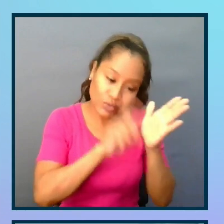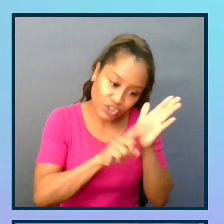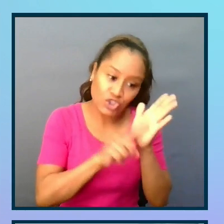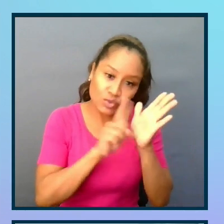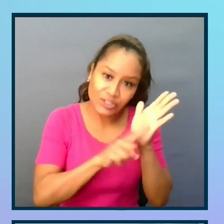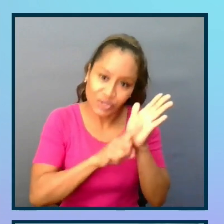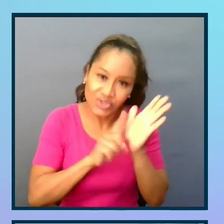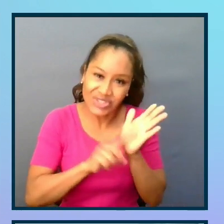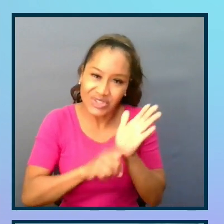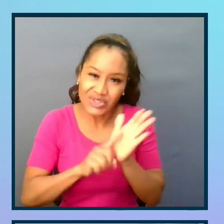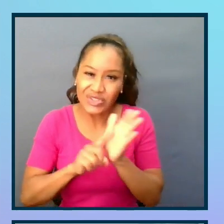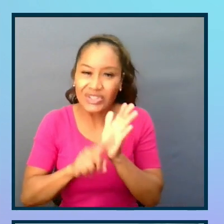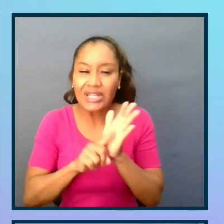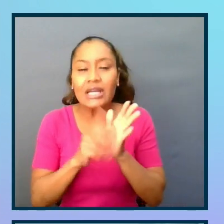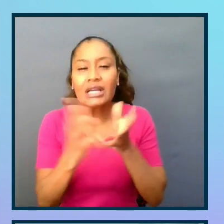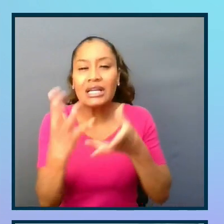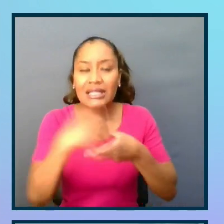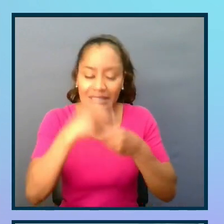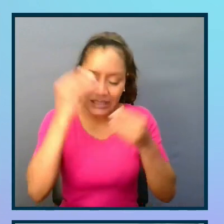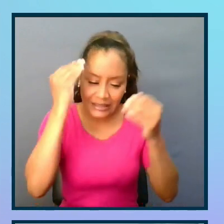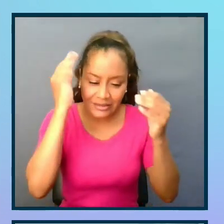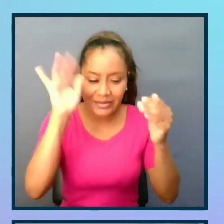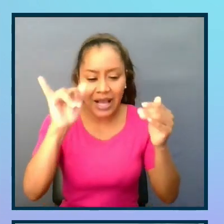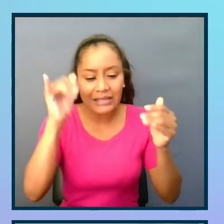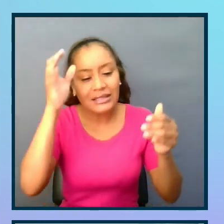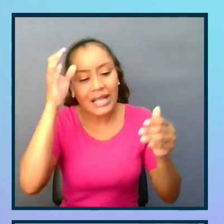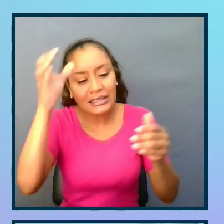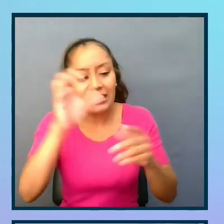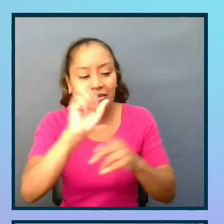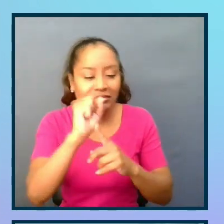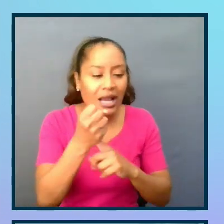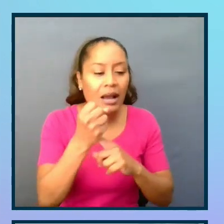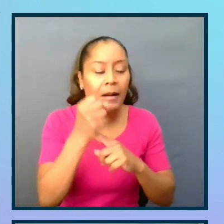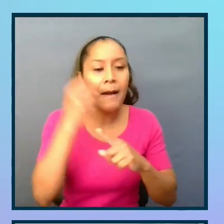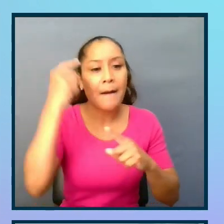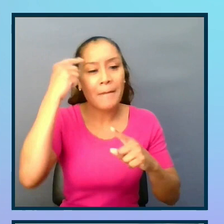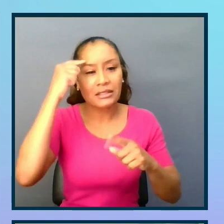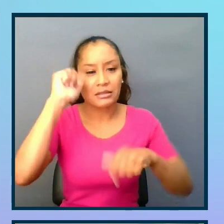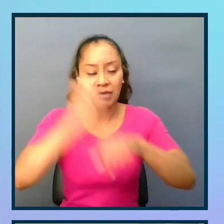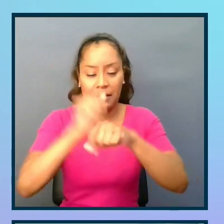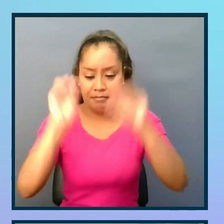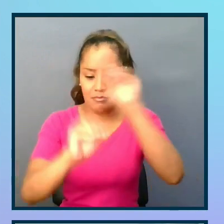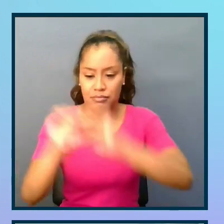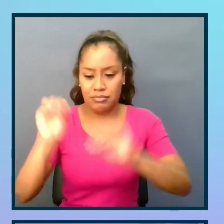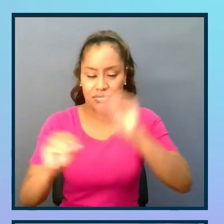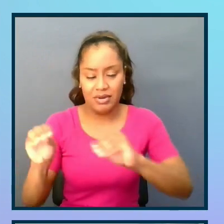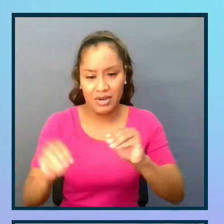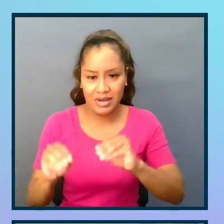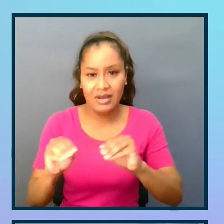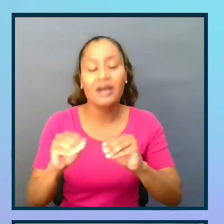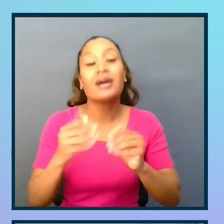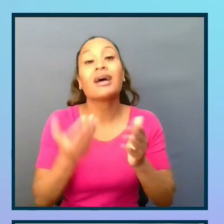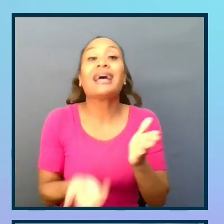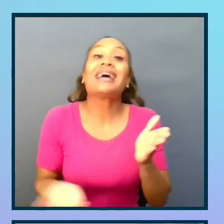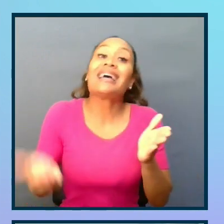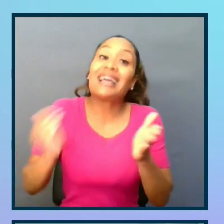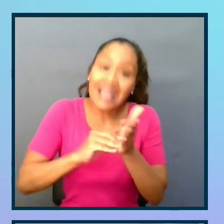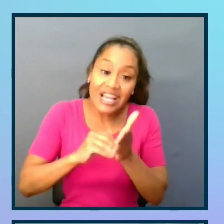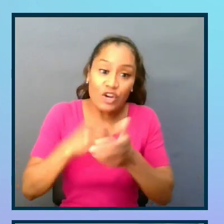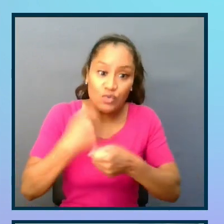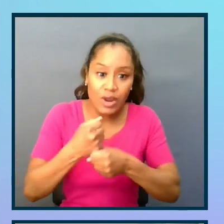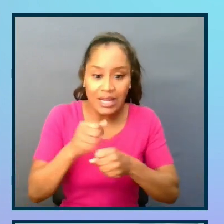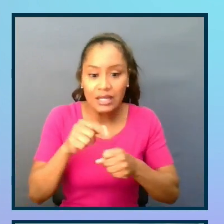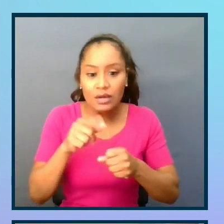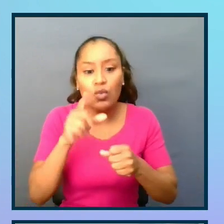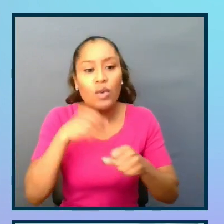contextual inquiry or mental modeling or many other different types of research techniques. We then iterate on the artifacts